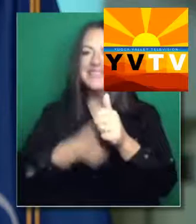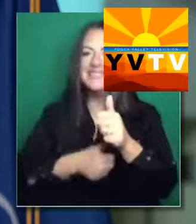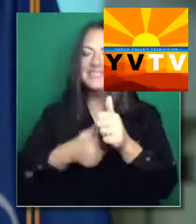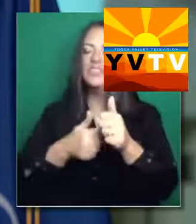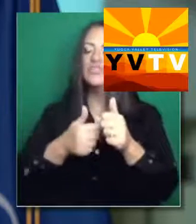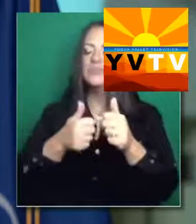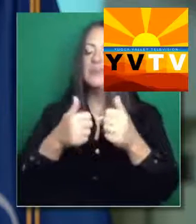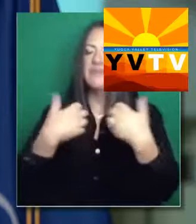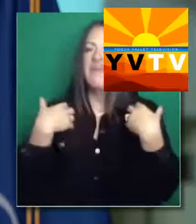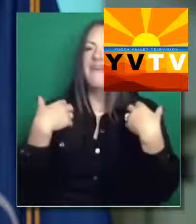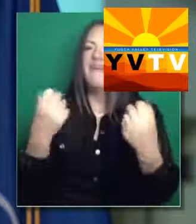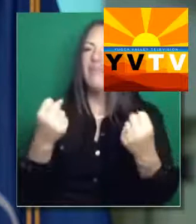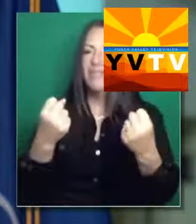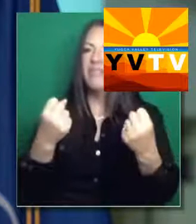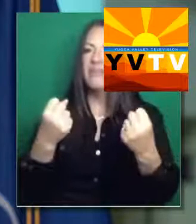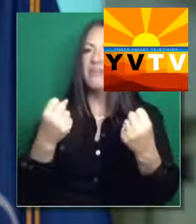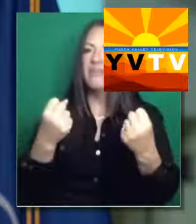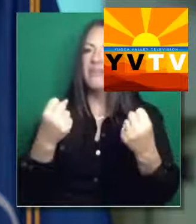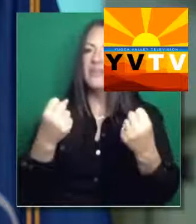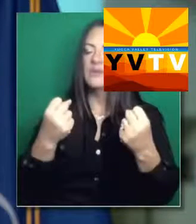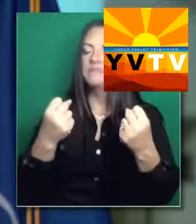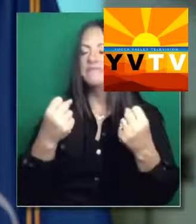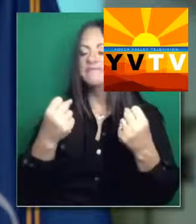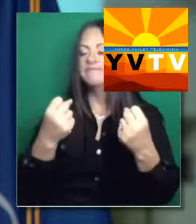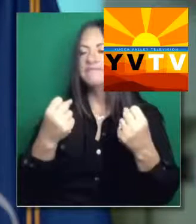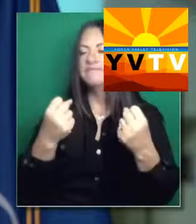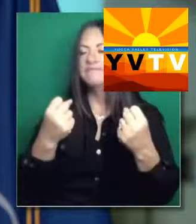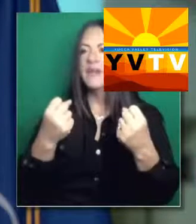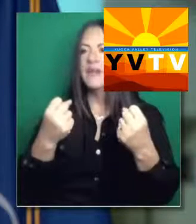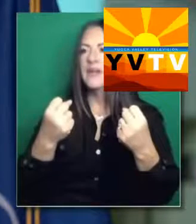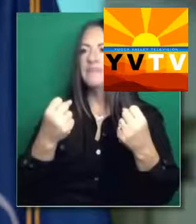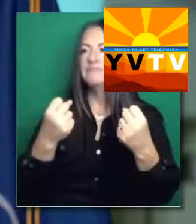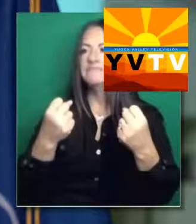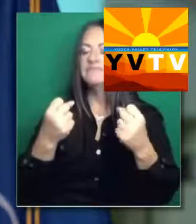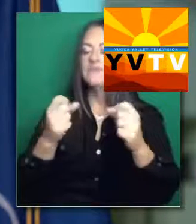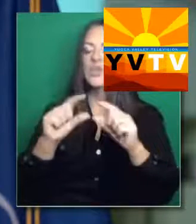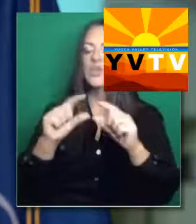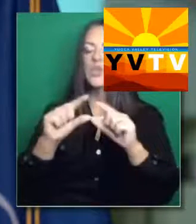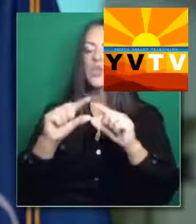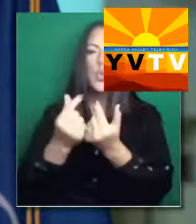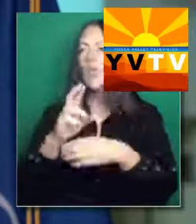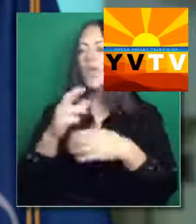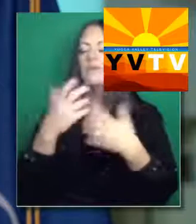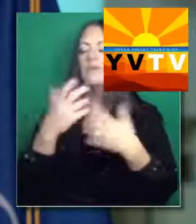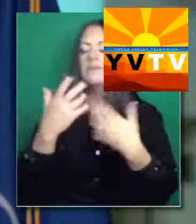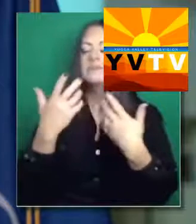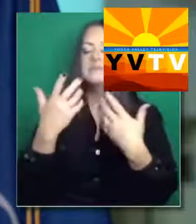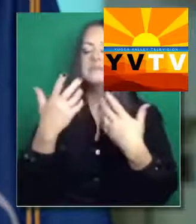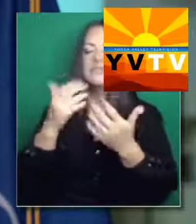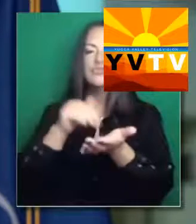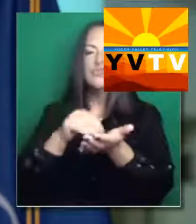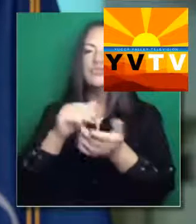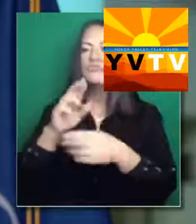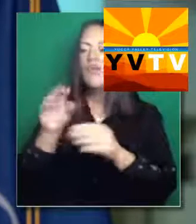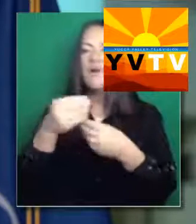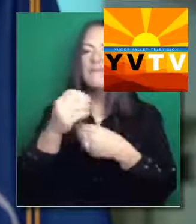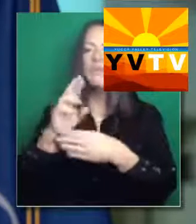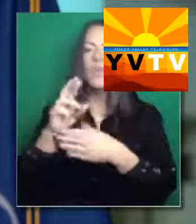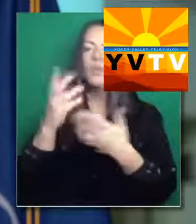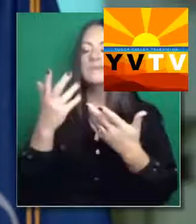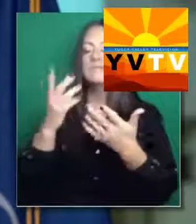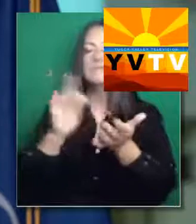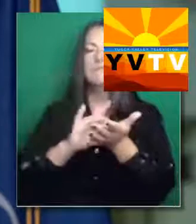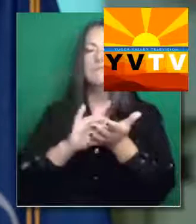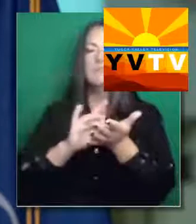drafting guidelines work group, we want to stay broadly within that. But obviously, we recognize now in terms of this all